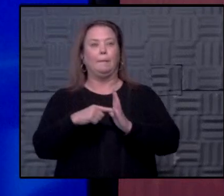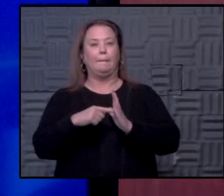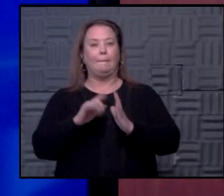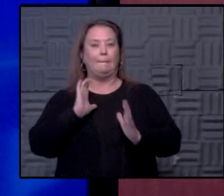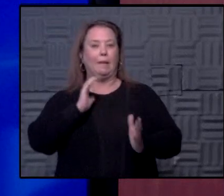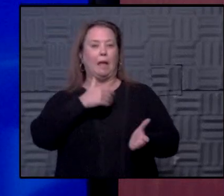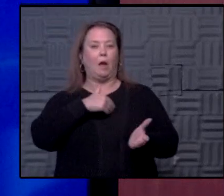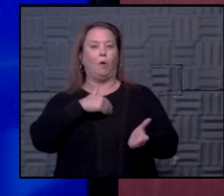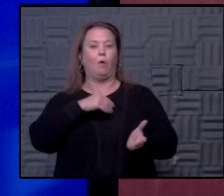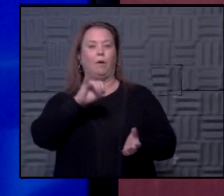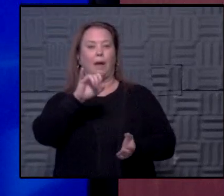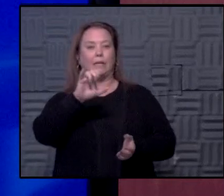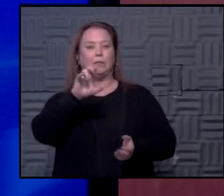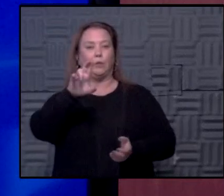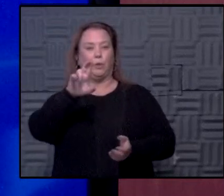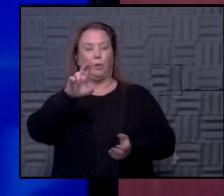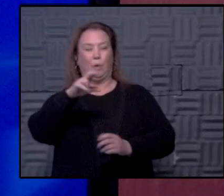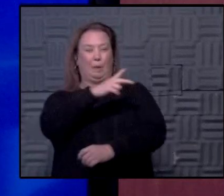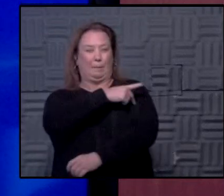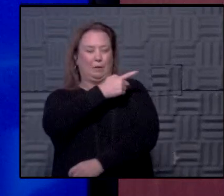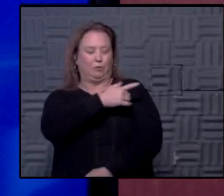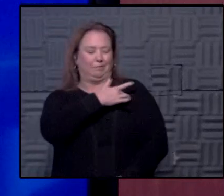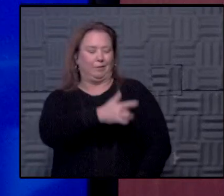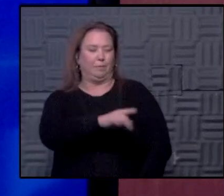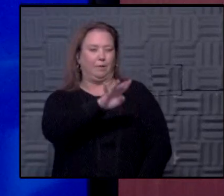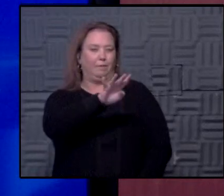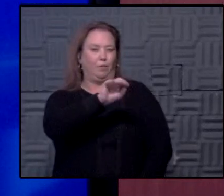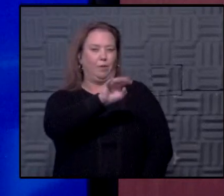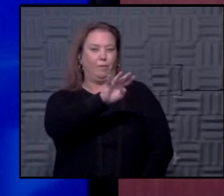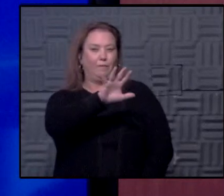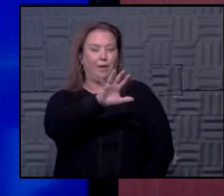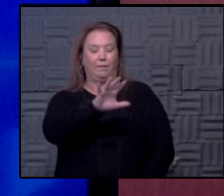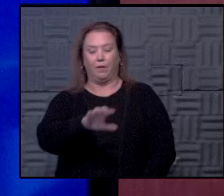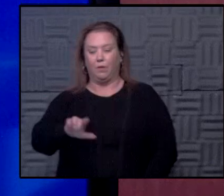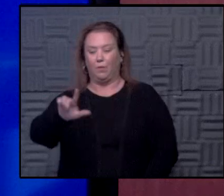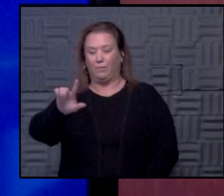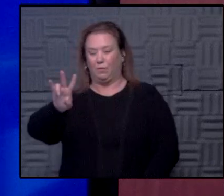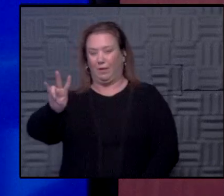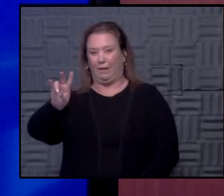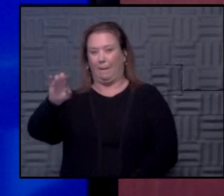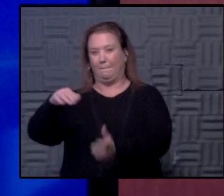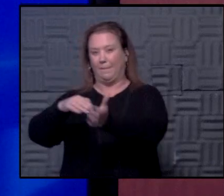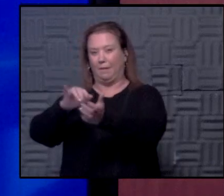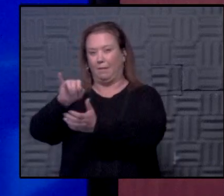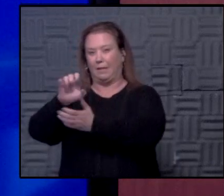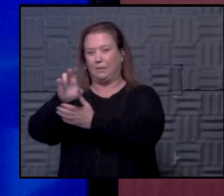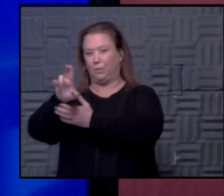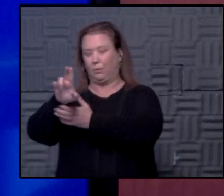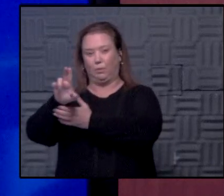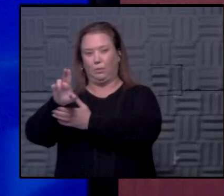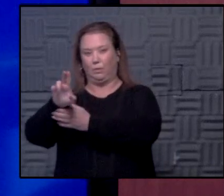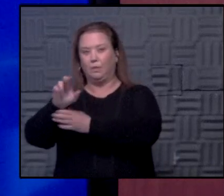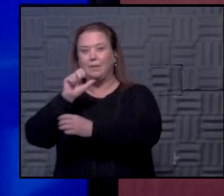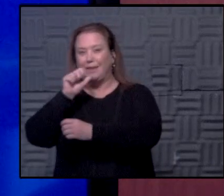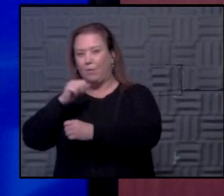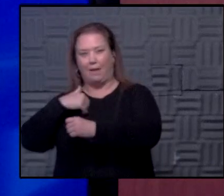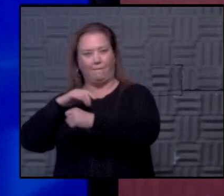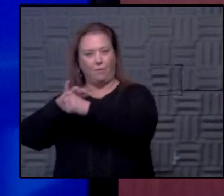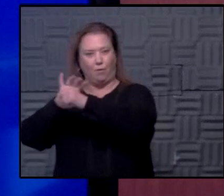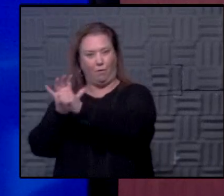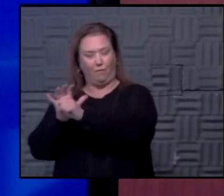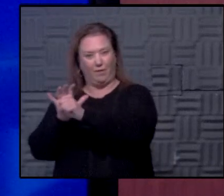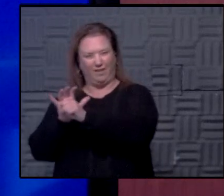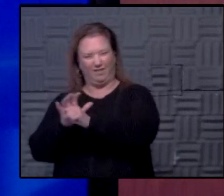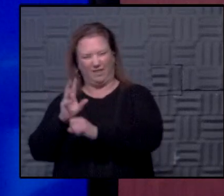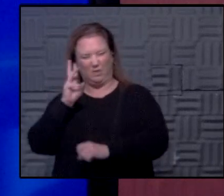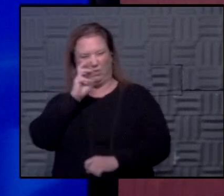our medical ICU number of patients this time of year should be 40 or 45. We have 27 medical ICU patients who don't have COVID. That's